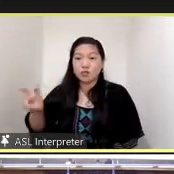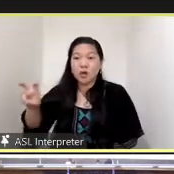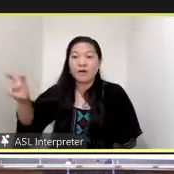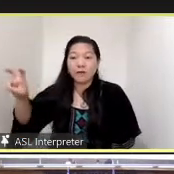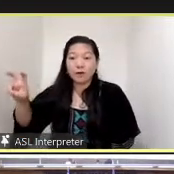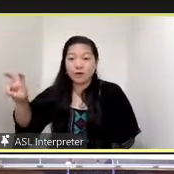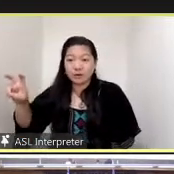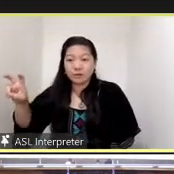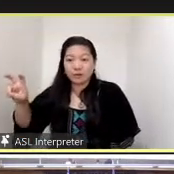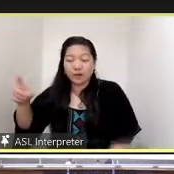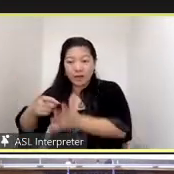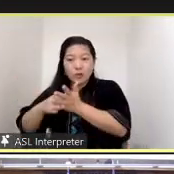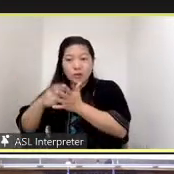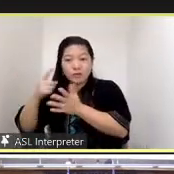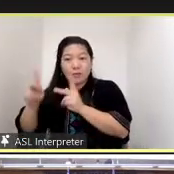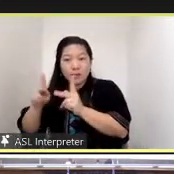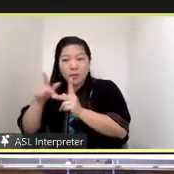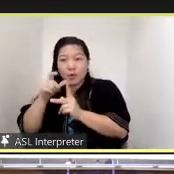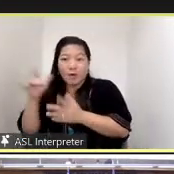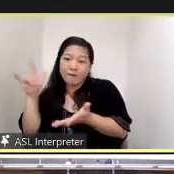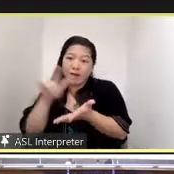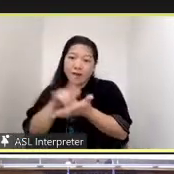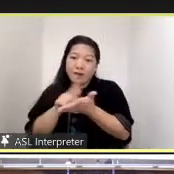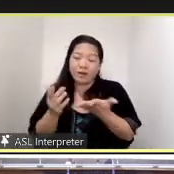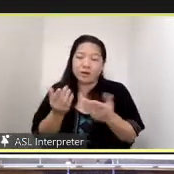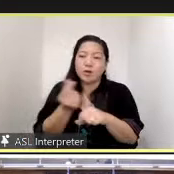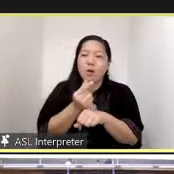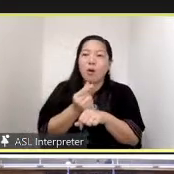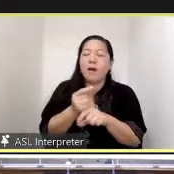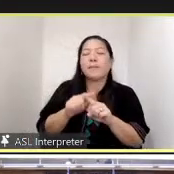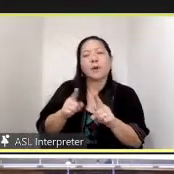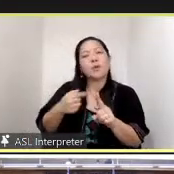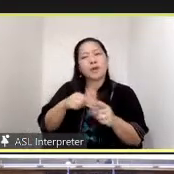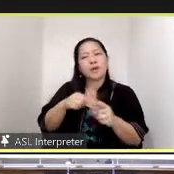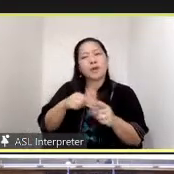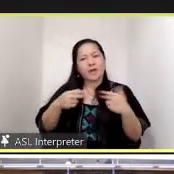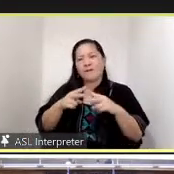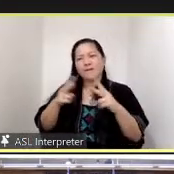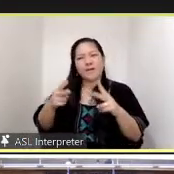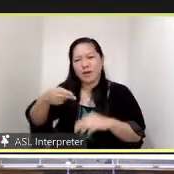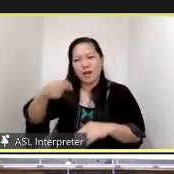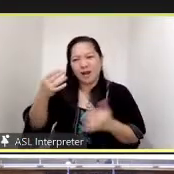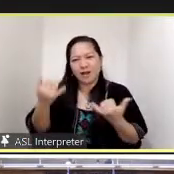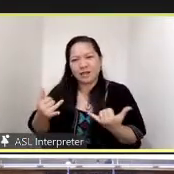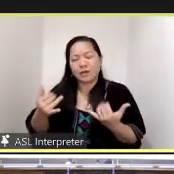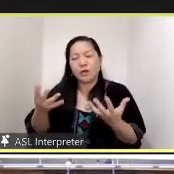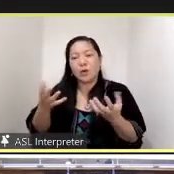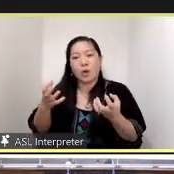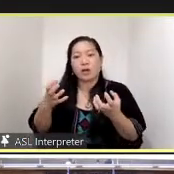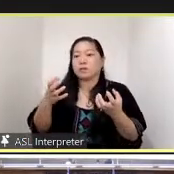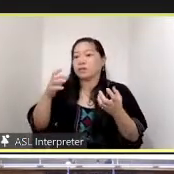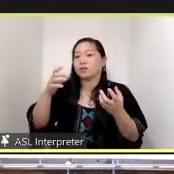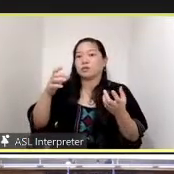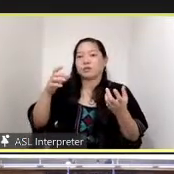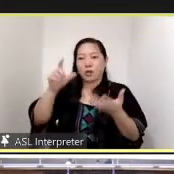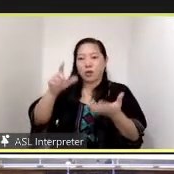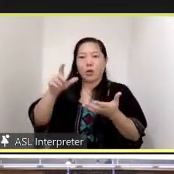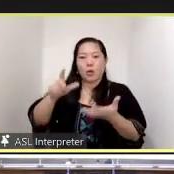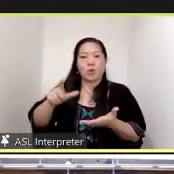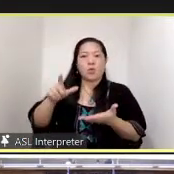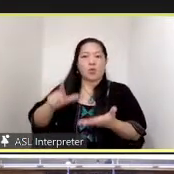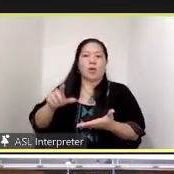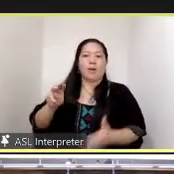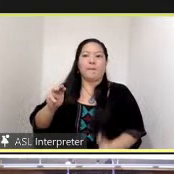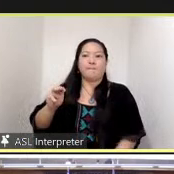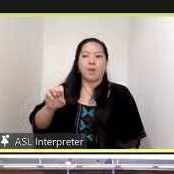tier 4, and it's out of a 4-tier system. So we're very high. We definitely want to go down to high and then down to moderate, and then of course we want to be